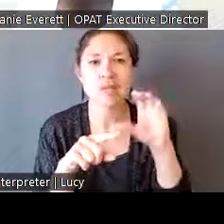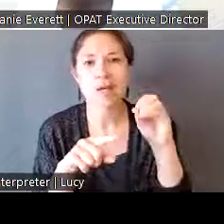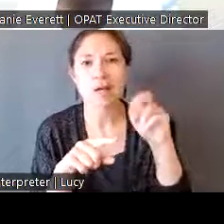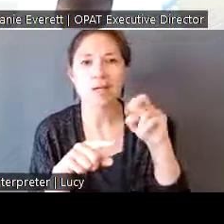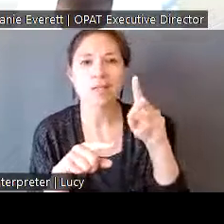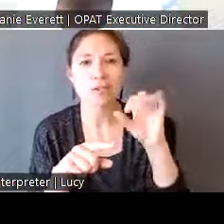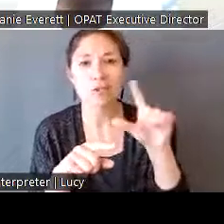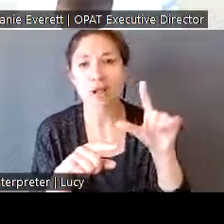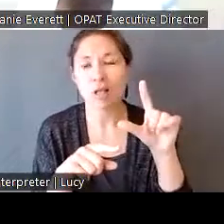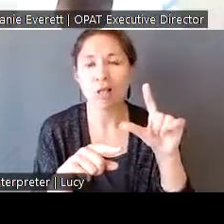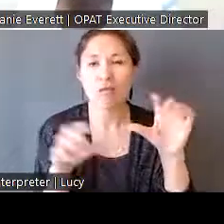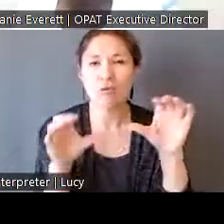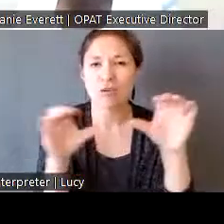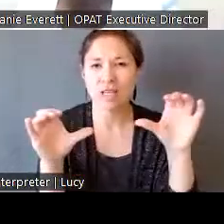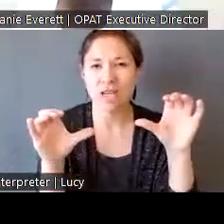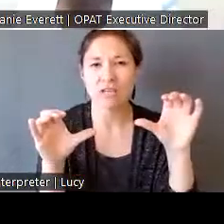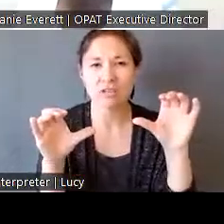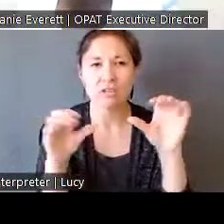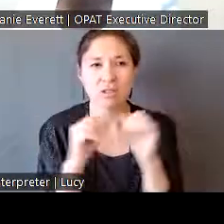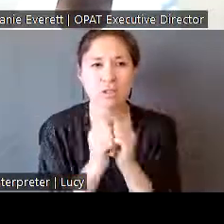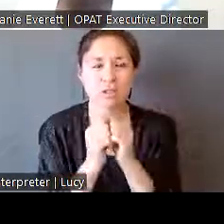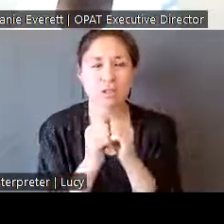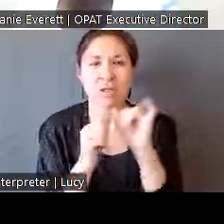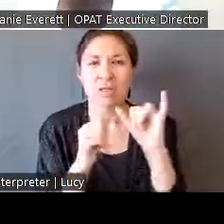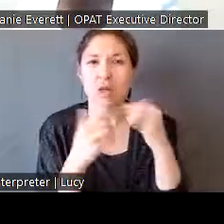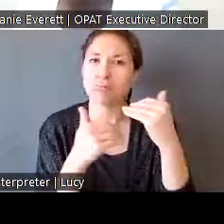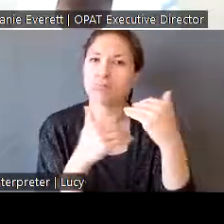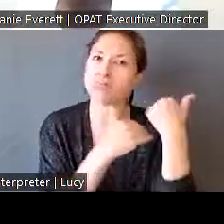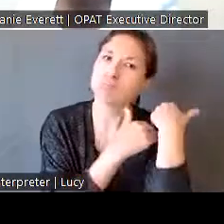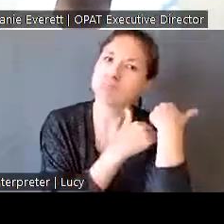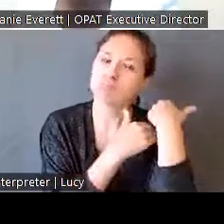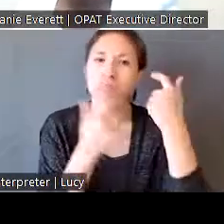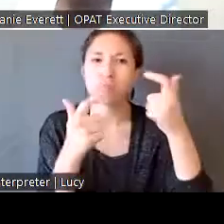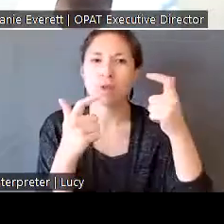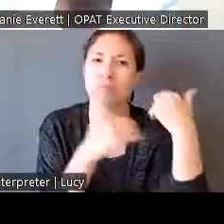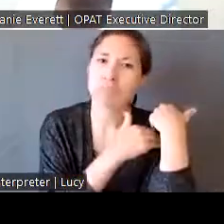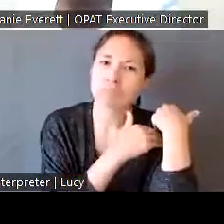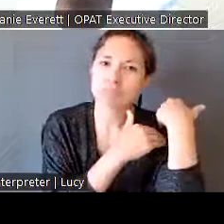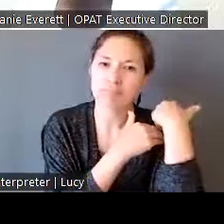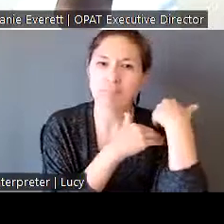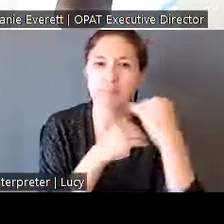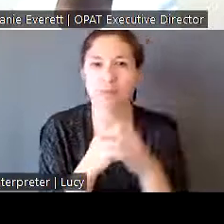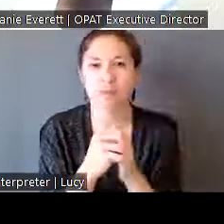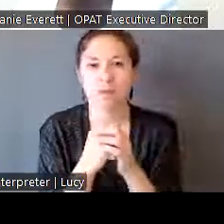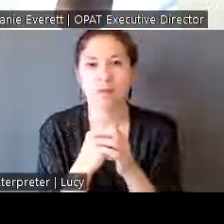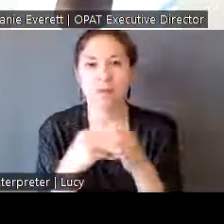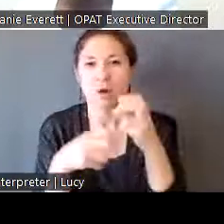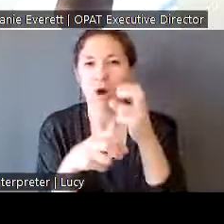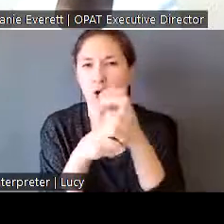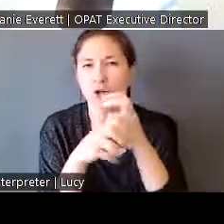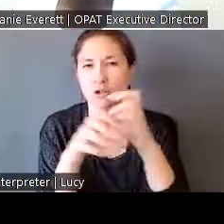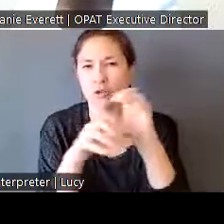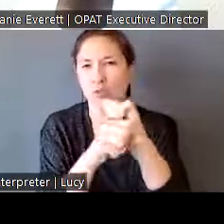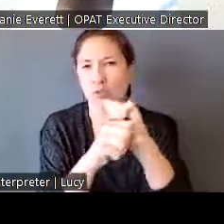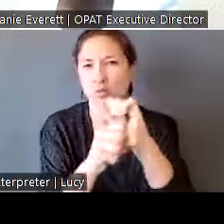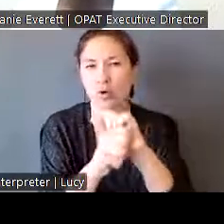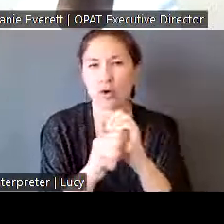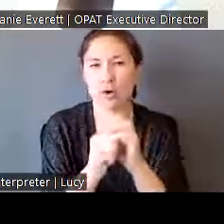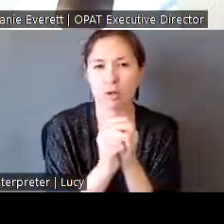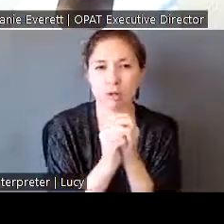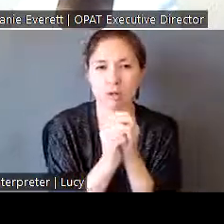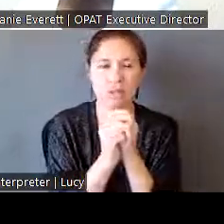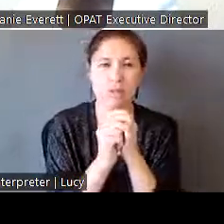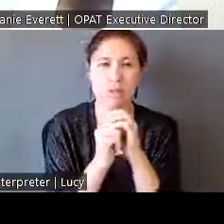it's been a daunting task on a lot of the municipalities to get this work done. But I did want to highlight